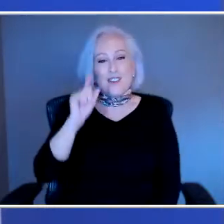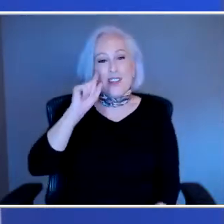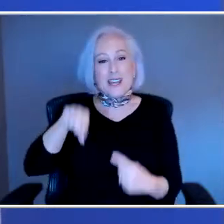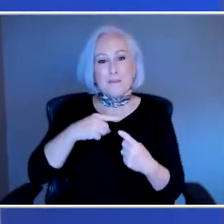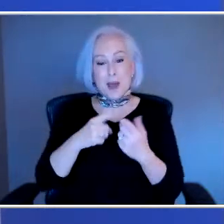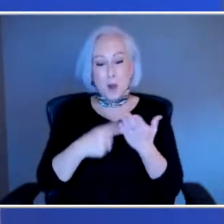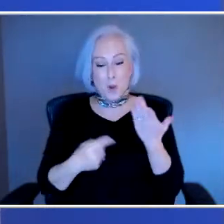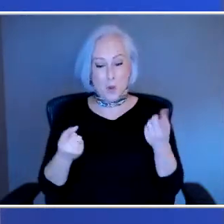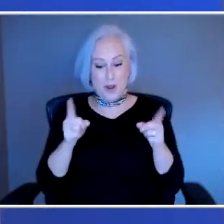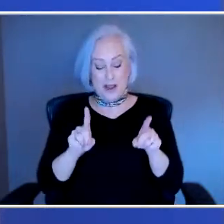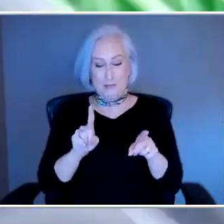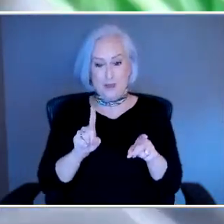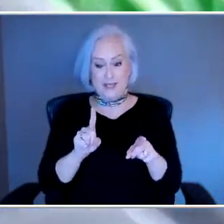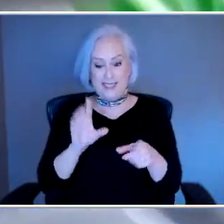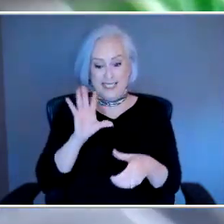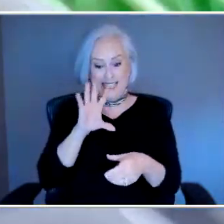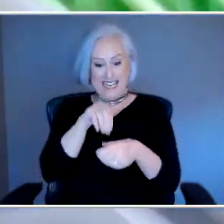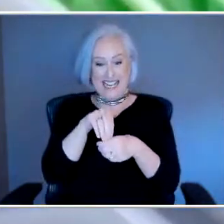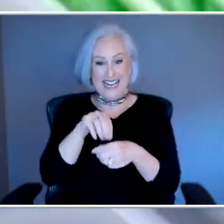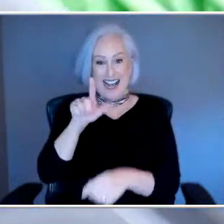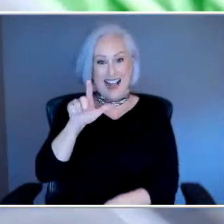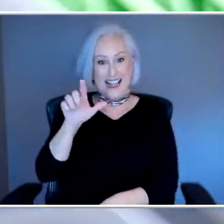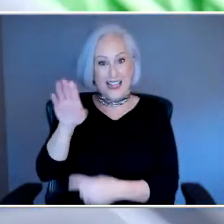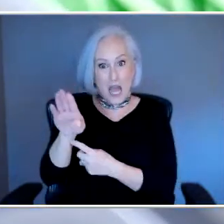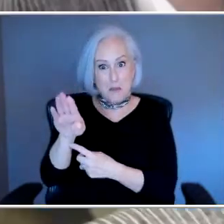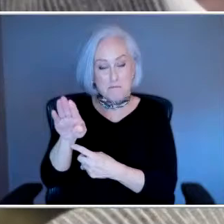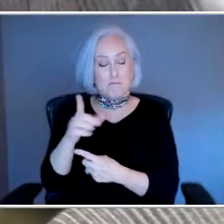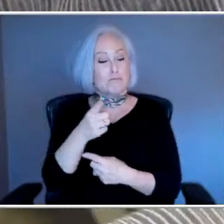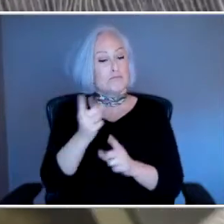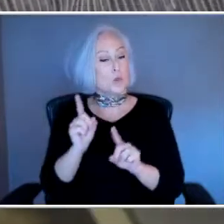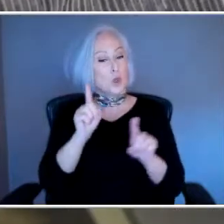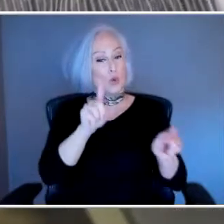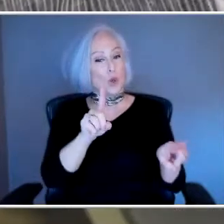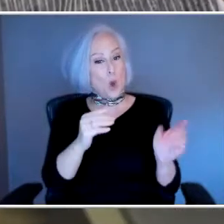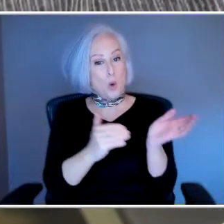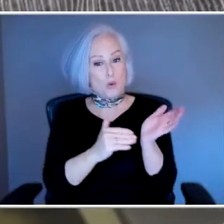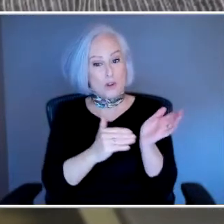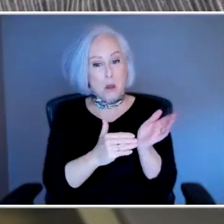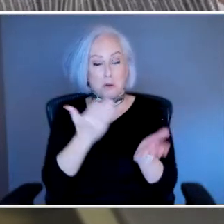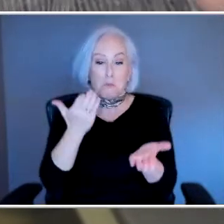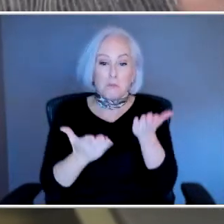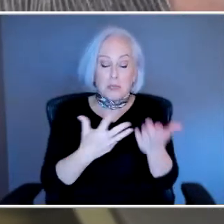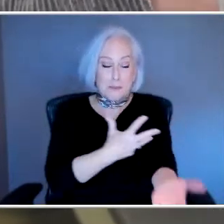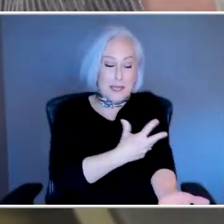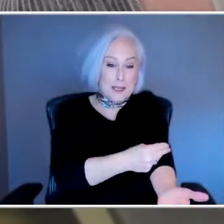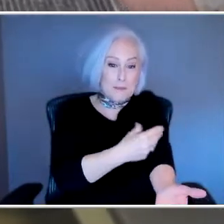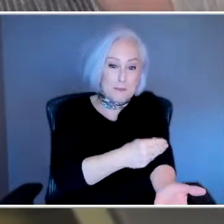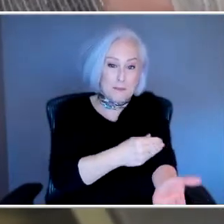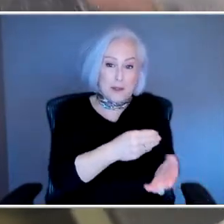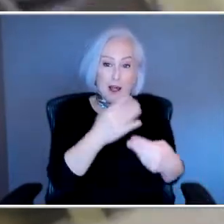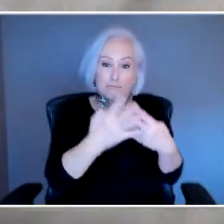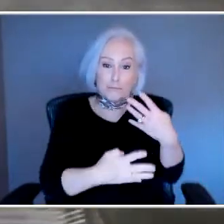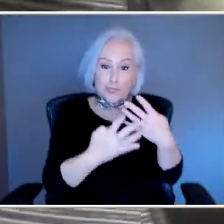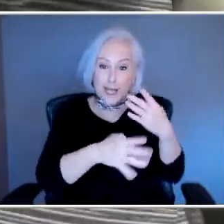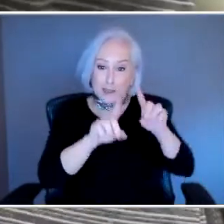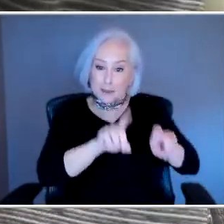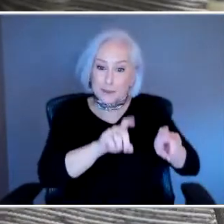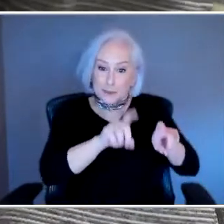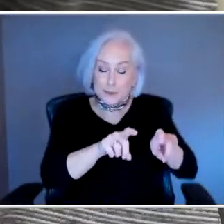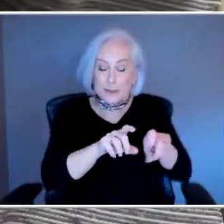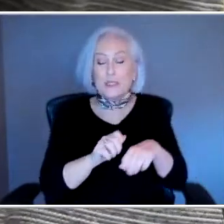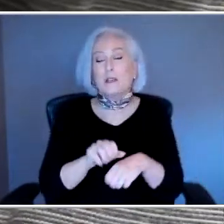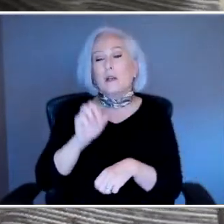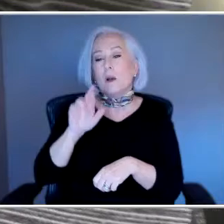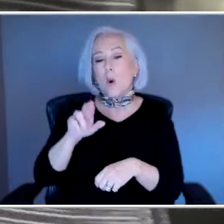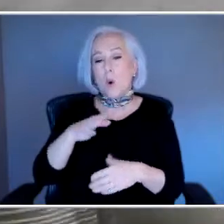medical laboratory. When you go to the doctor, you may have some blood drawn or maybe a biopsy, and it is sent off to some place,